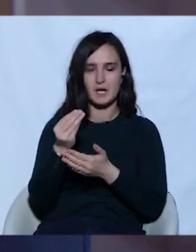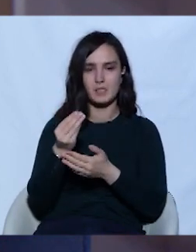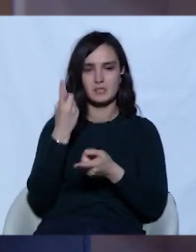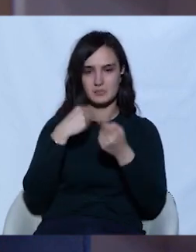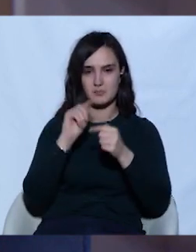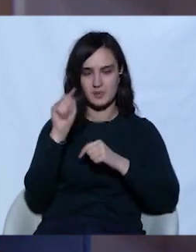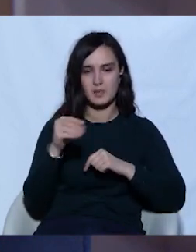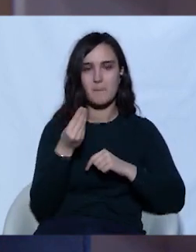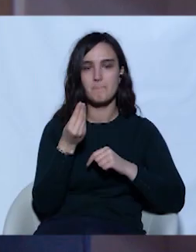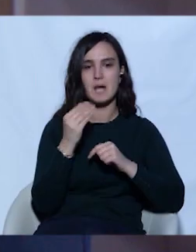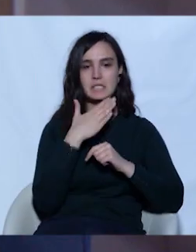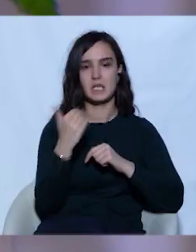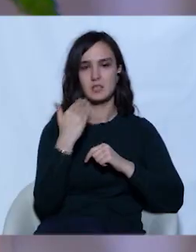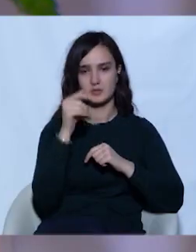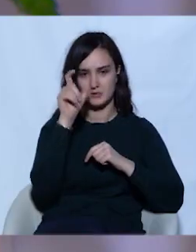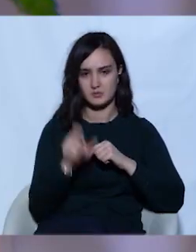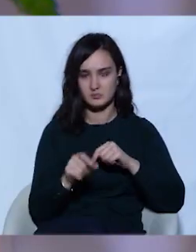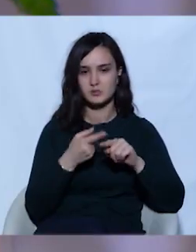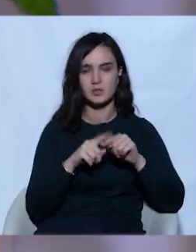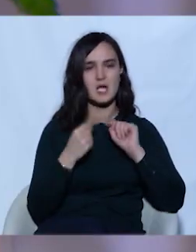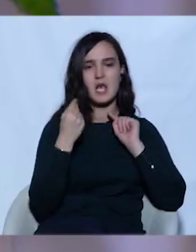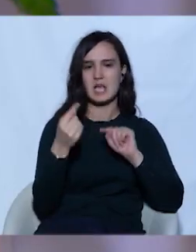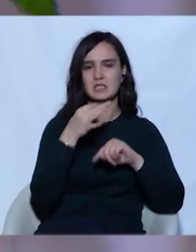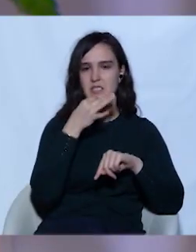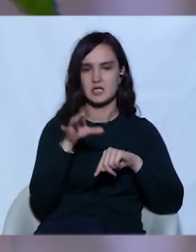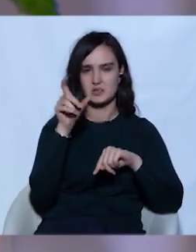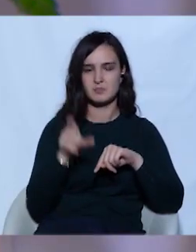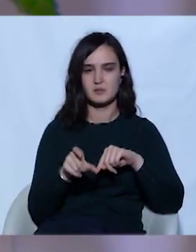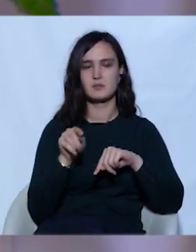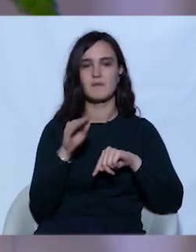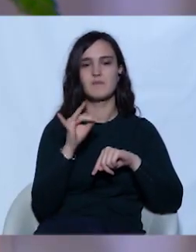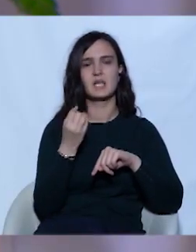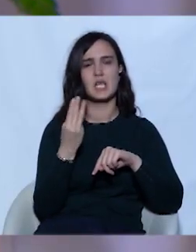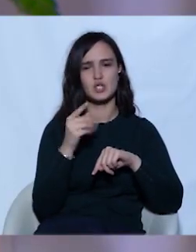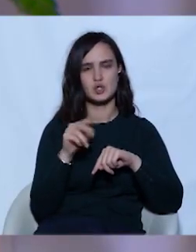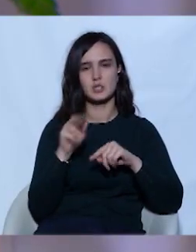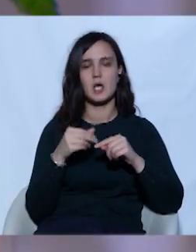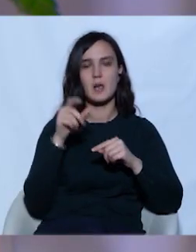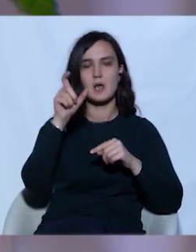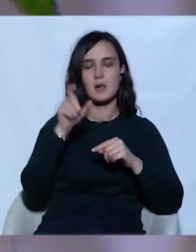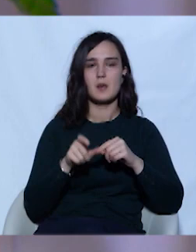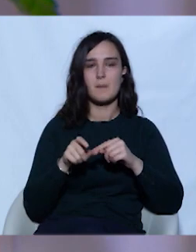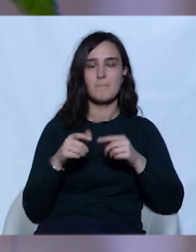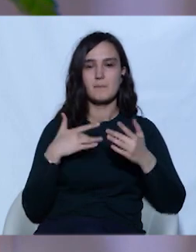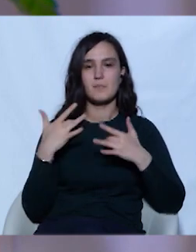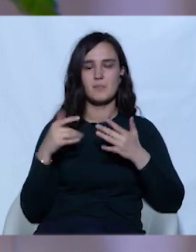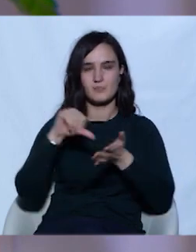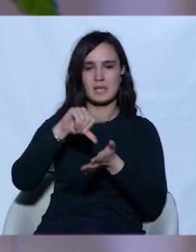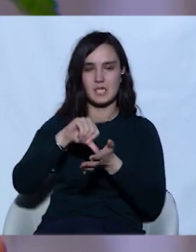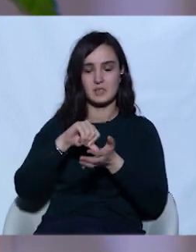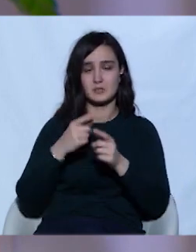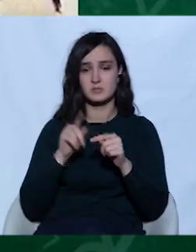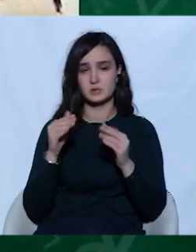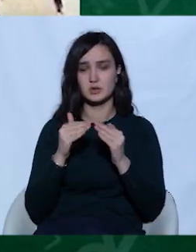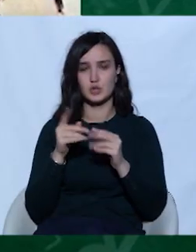your homework assignments. Yes, and here is the question of today. Describe a time when you